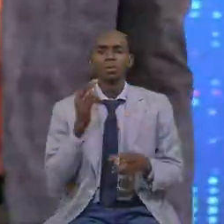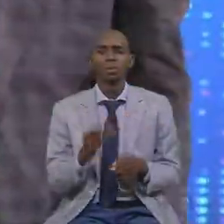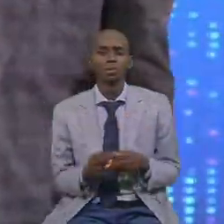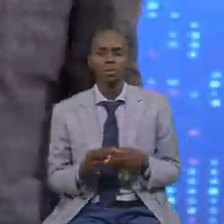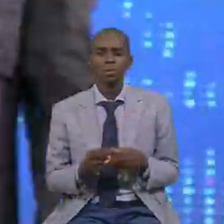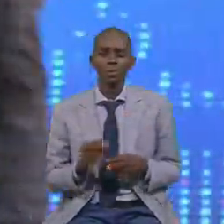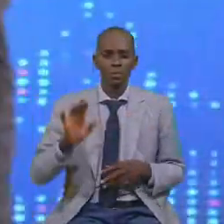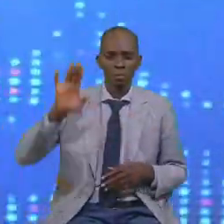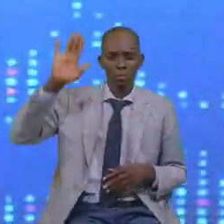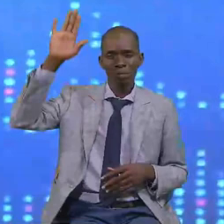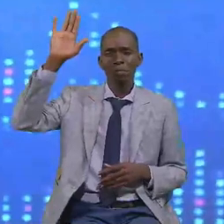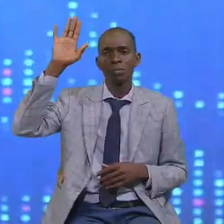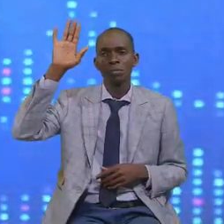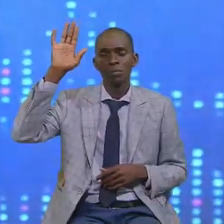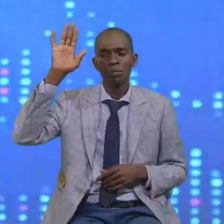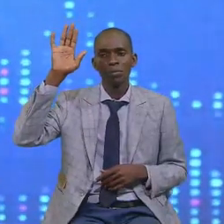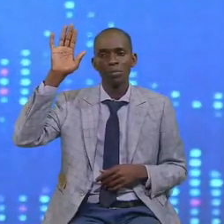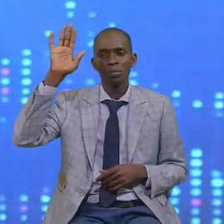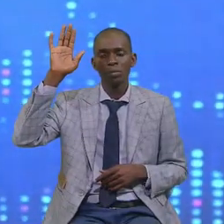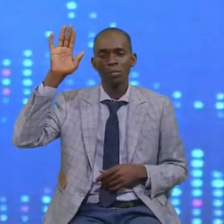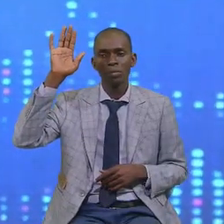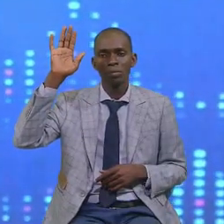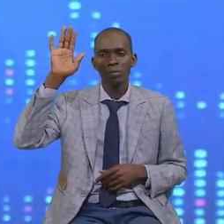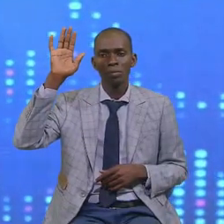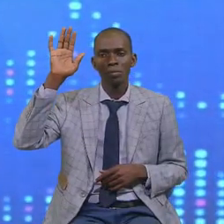Raise up that hand for the prayer.